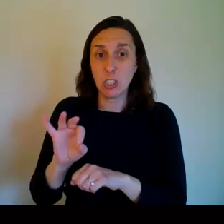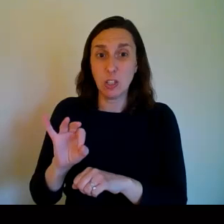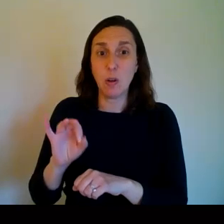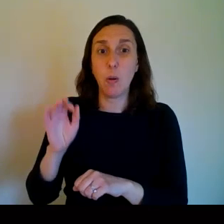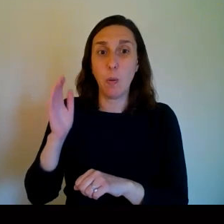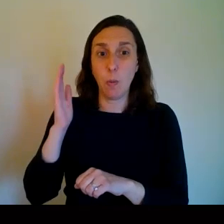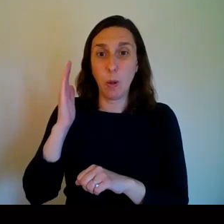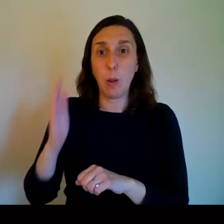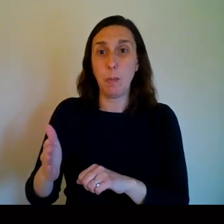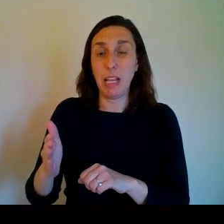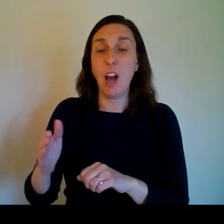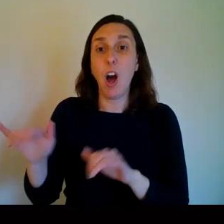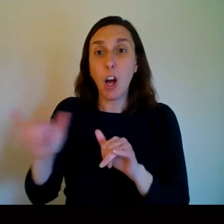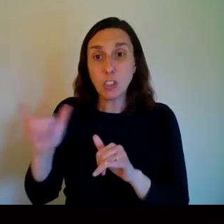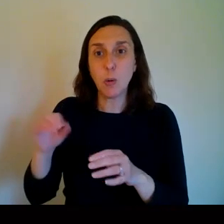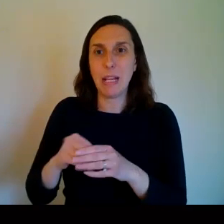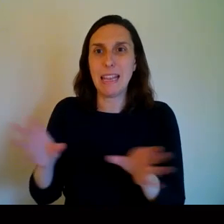restriction in the new combined form.